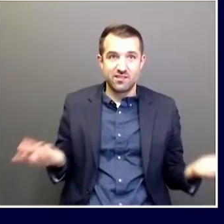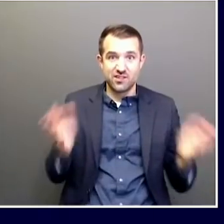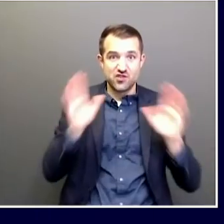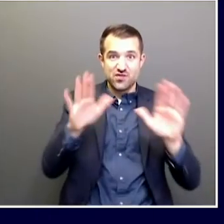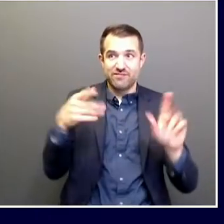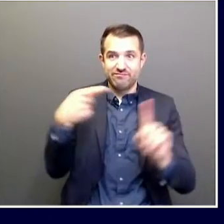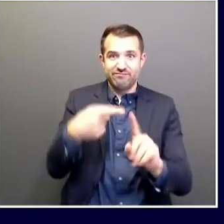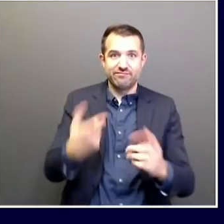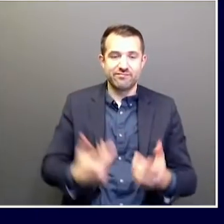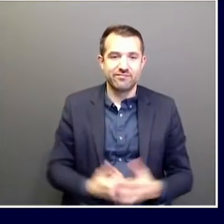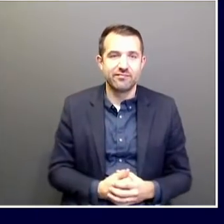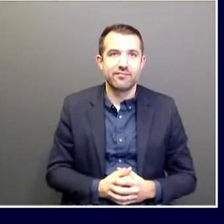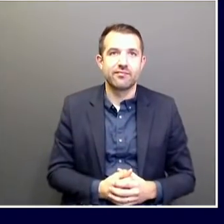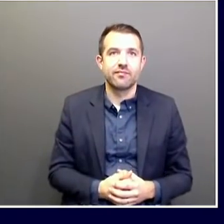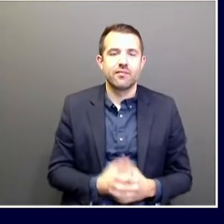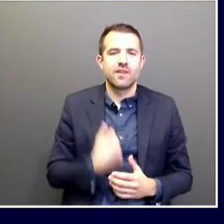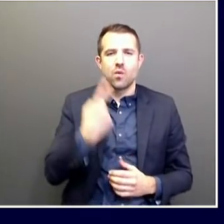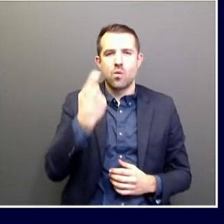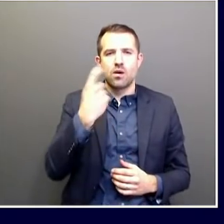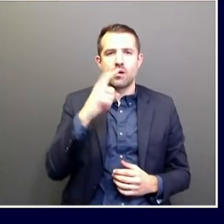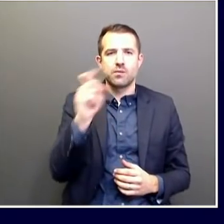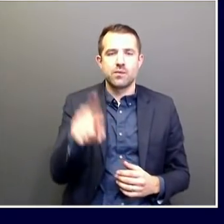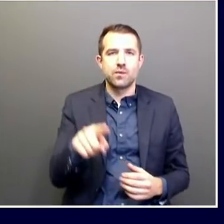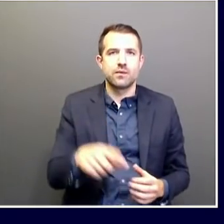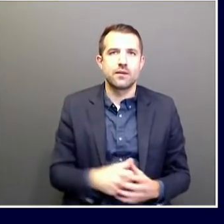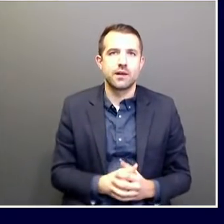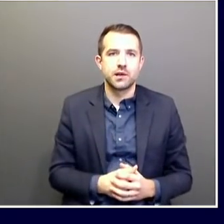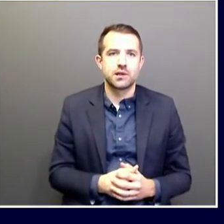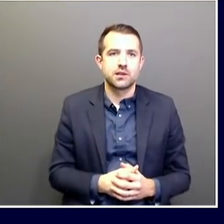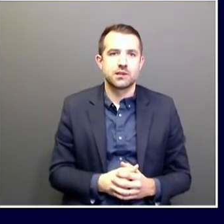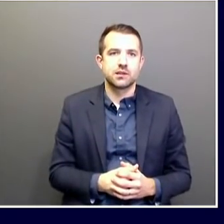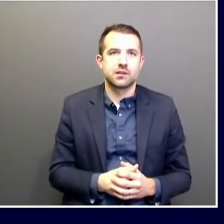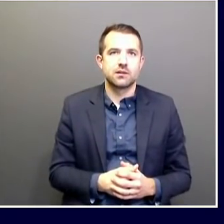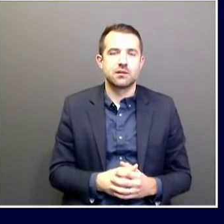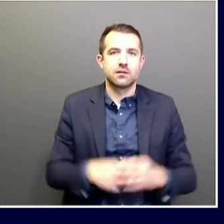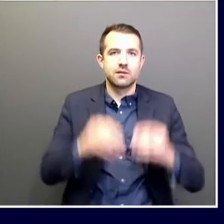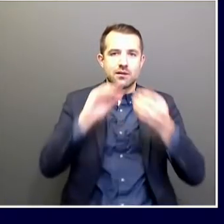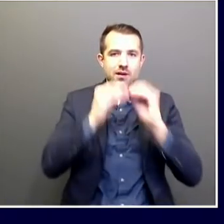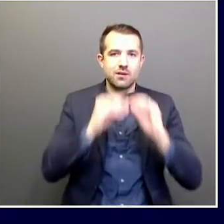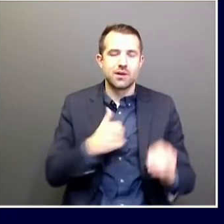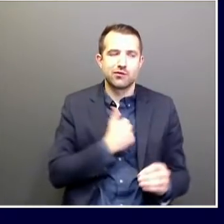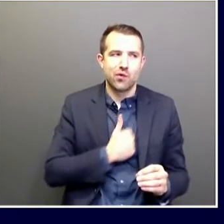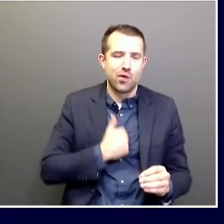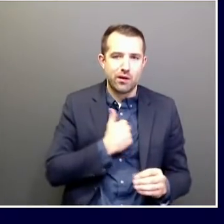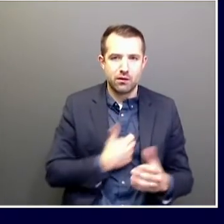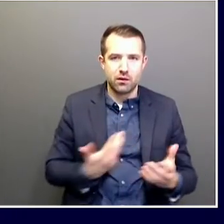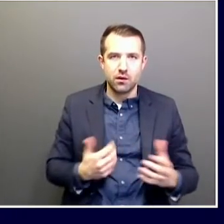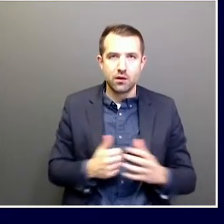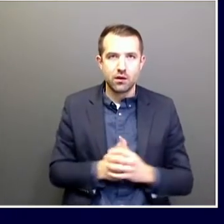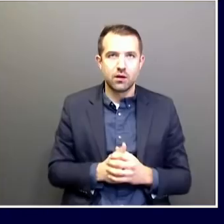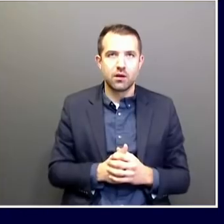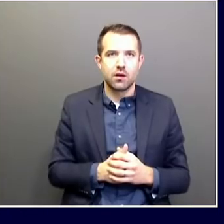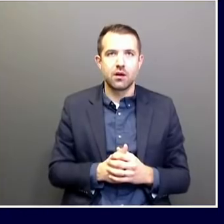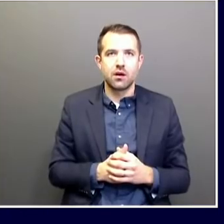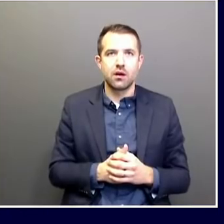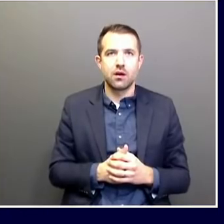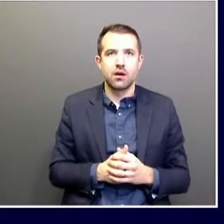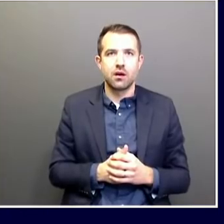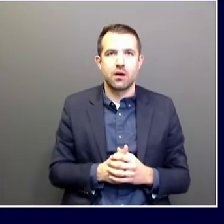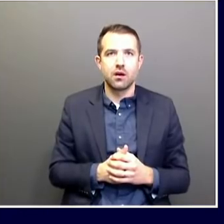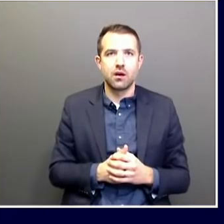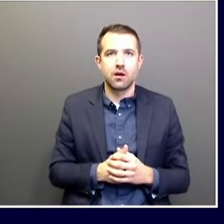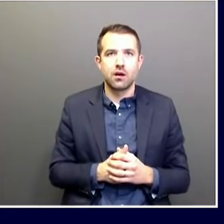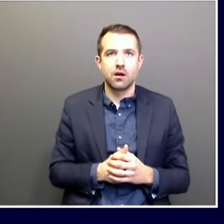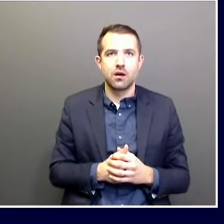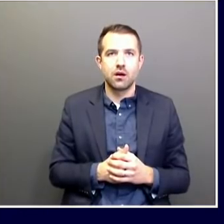question does involve some numbers. I had tried to research them previously, and I guess I'll just ask a quick yes or no question and then to follow up. As far as